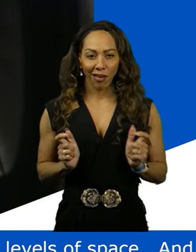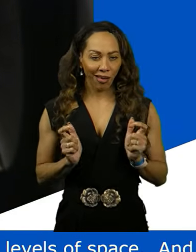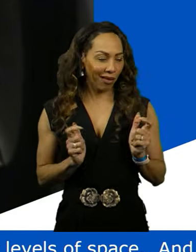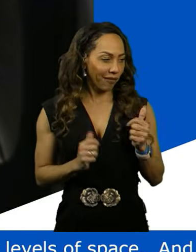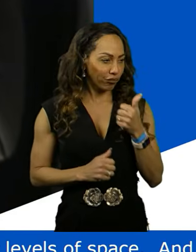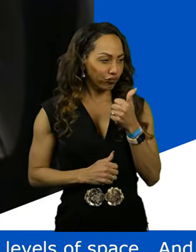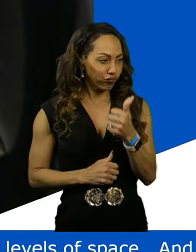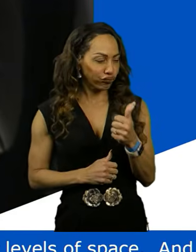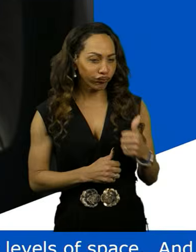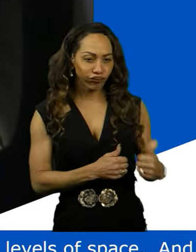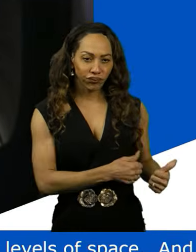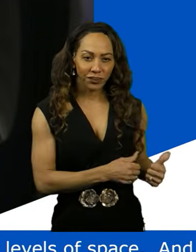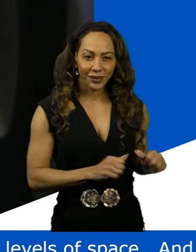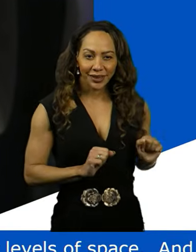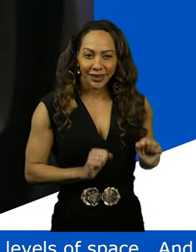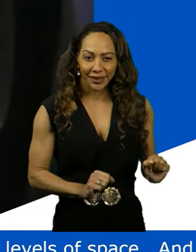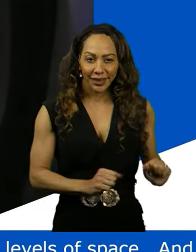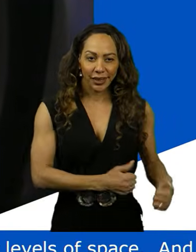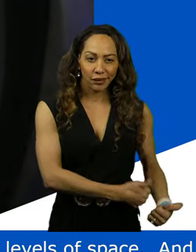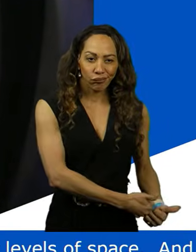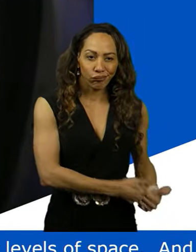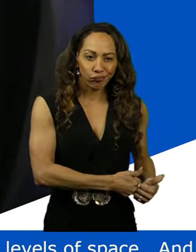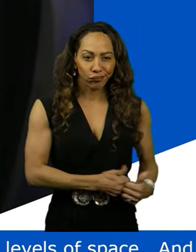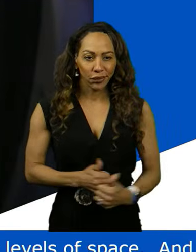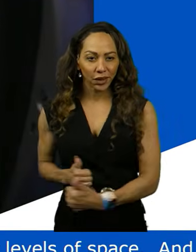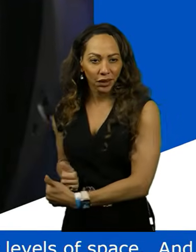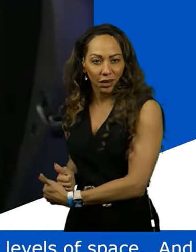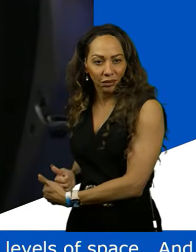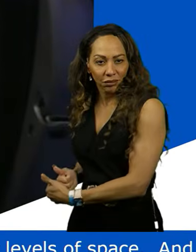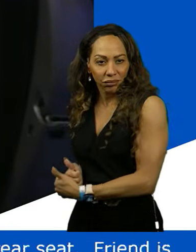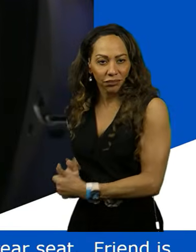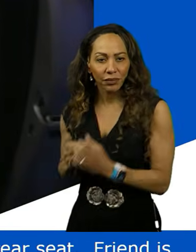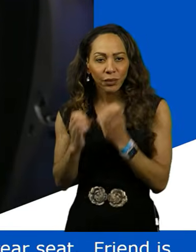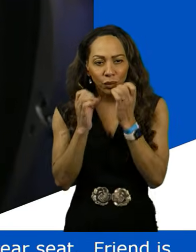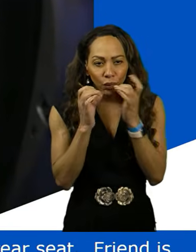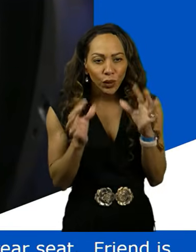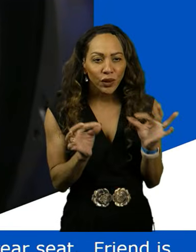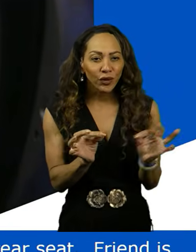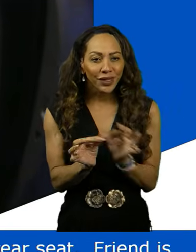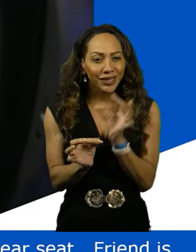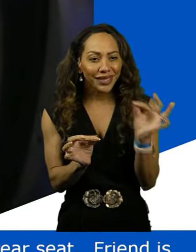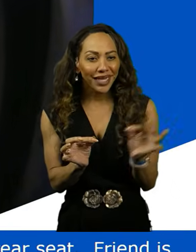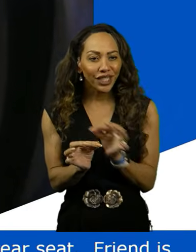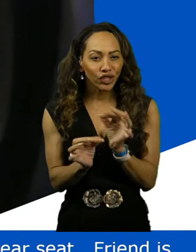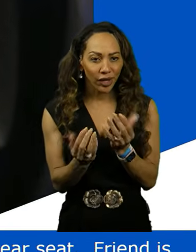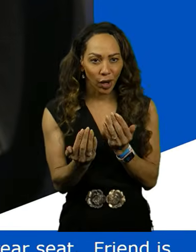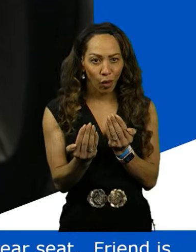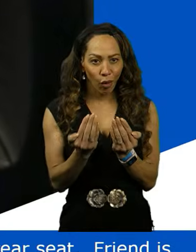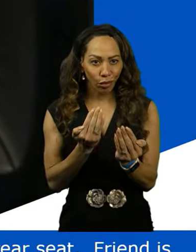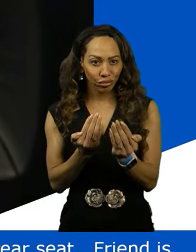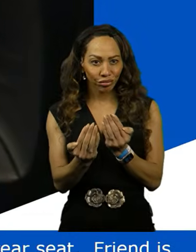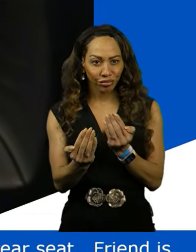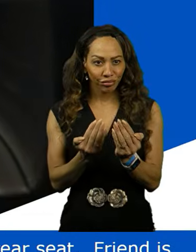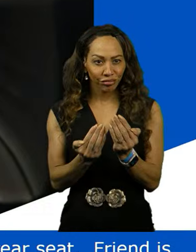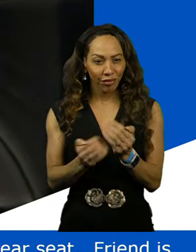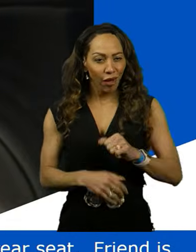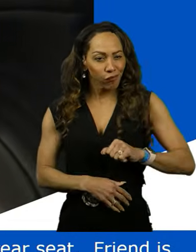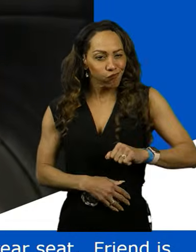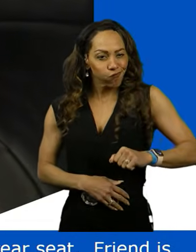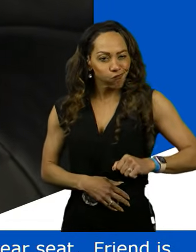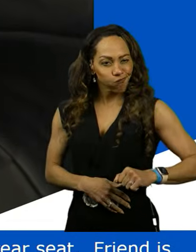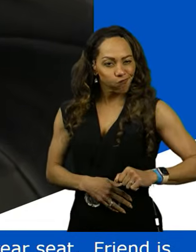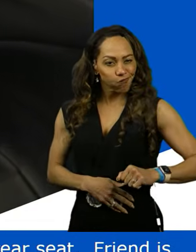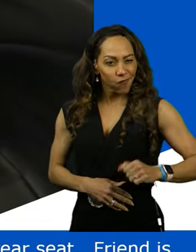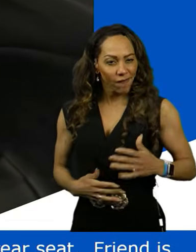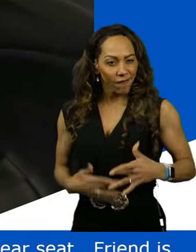well. Everything's beautifully detailed. Got contrast stitching and lovely chunky armrests here. It really does feel like a proper